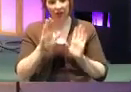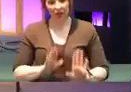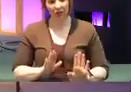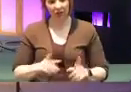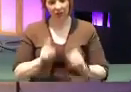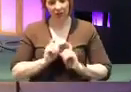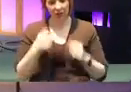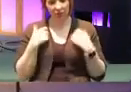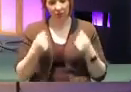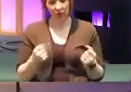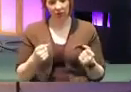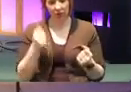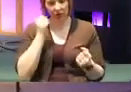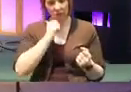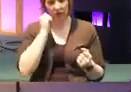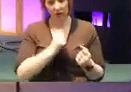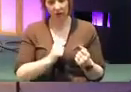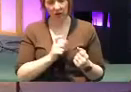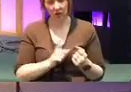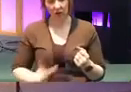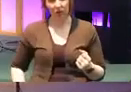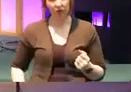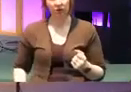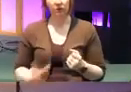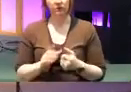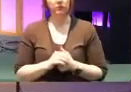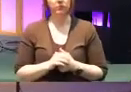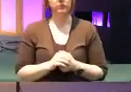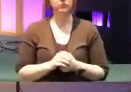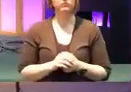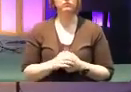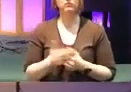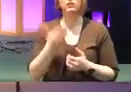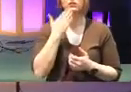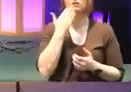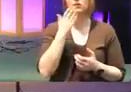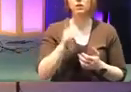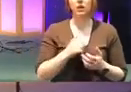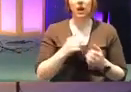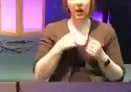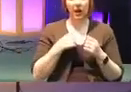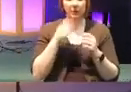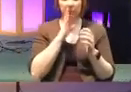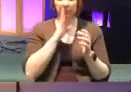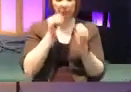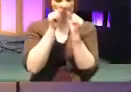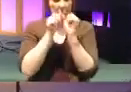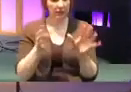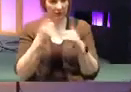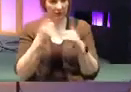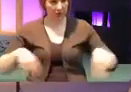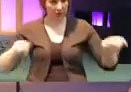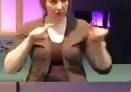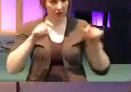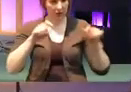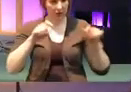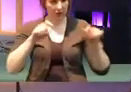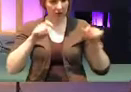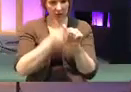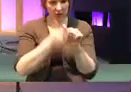grant us boldness for the day. And Lord, thank you for that. So Lord, I just speak blessing right now on each